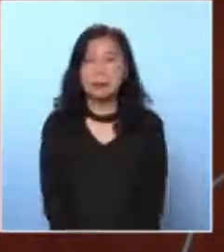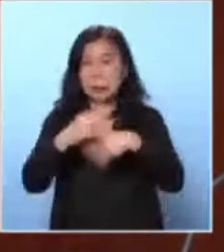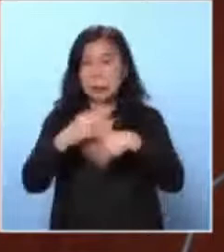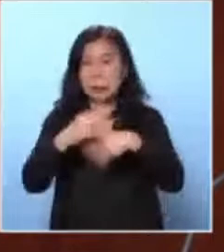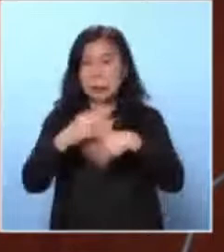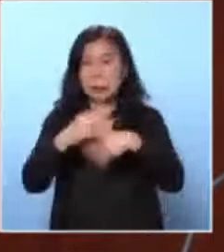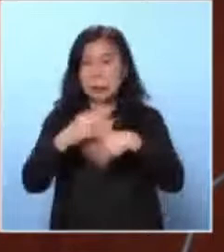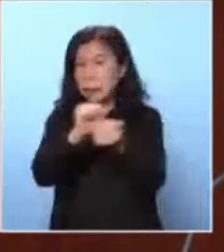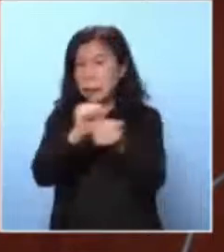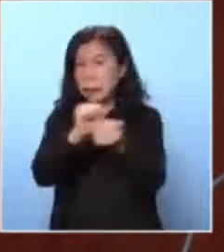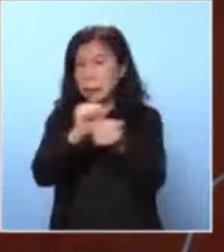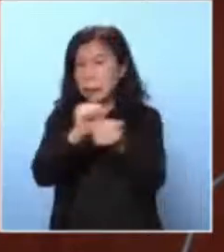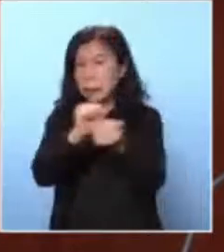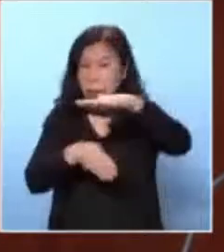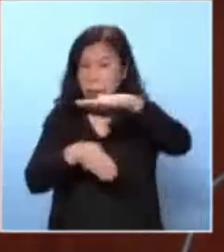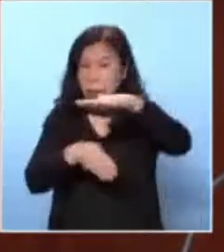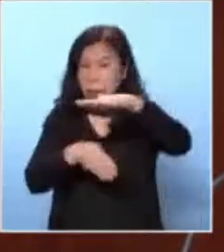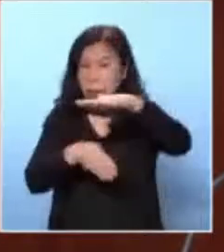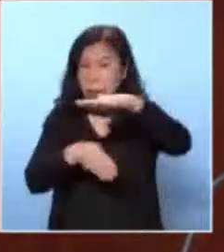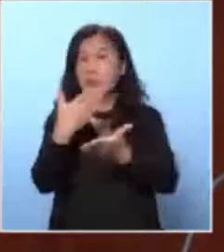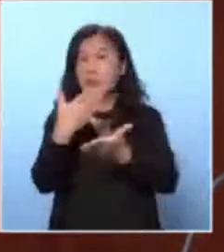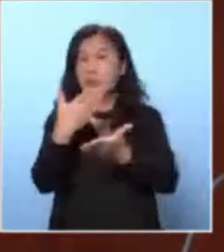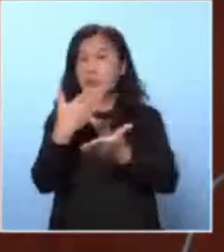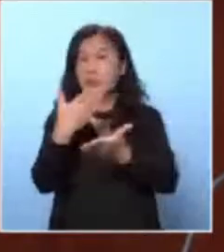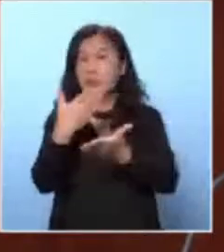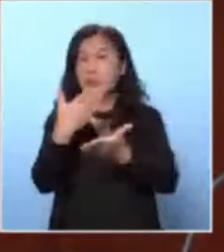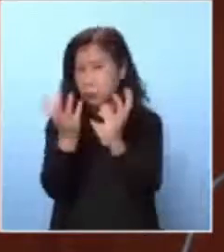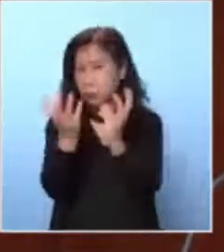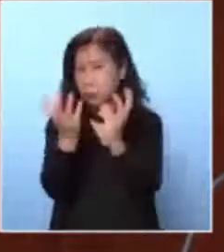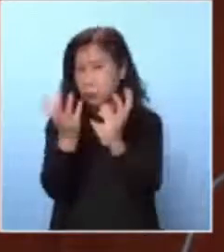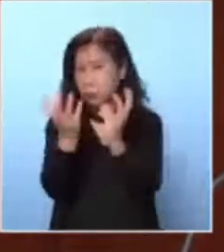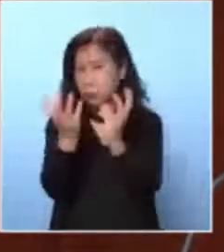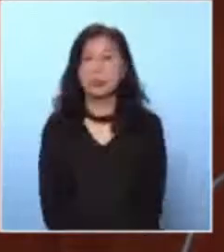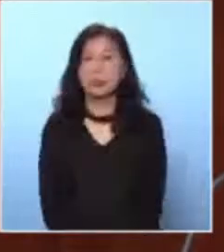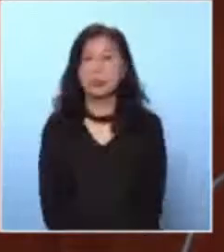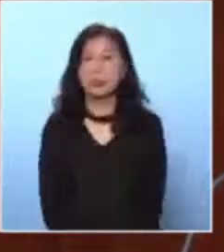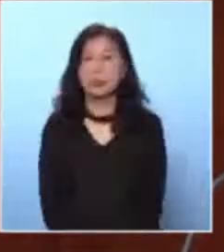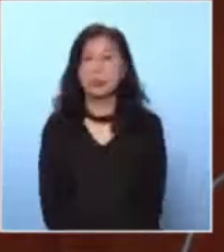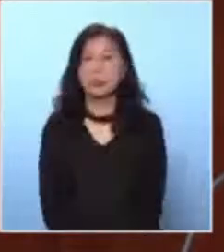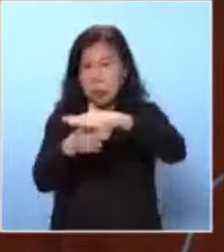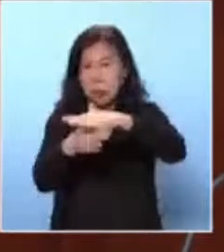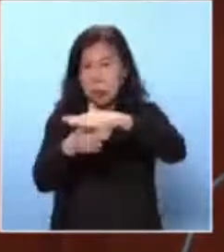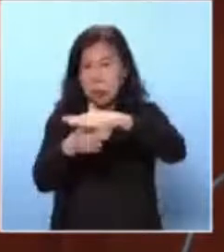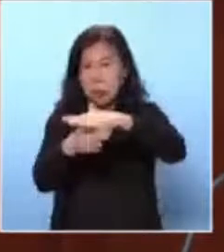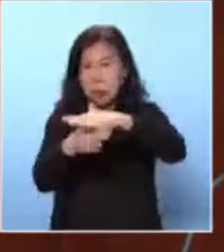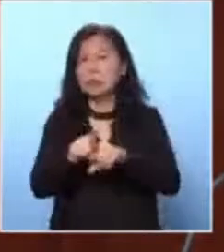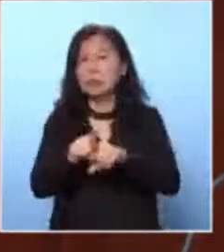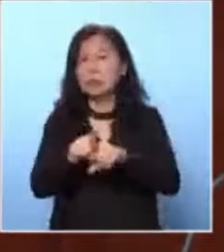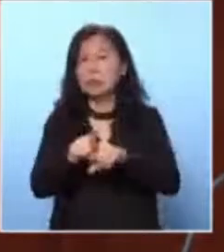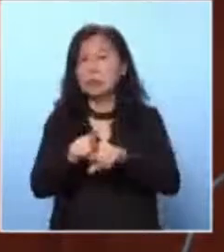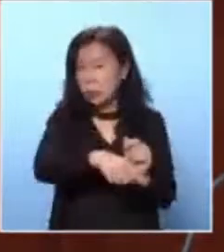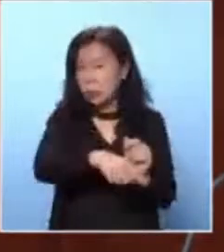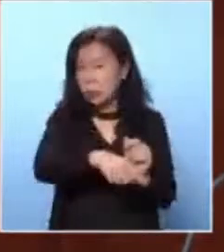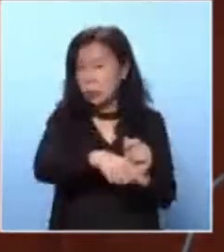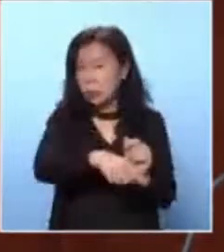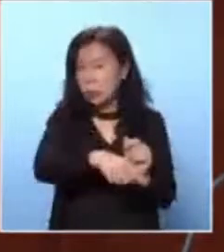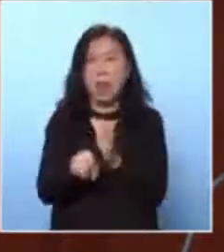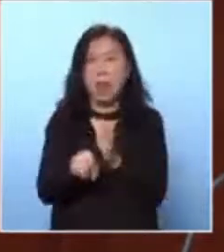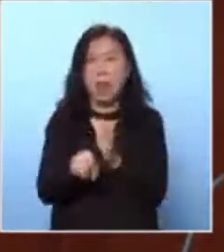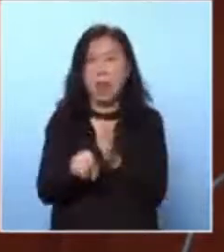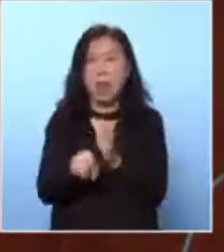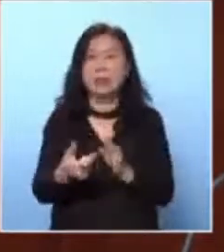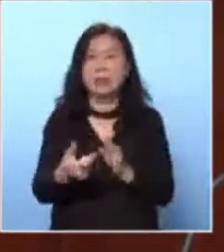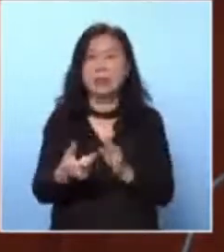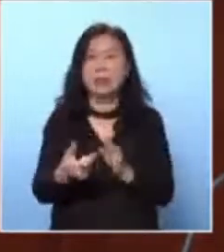Establish a task force on tackling the issue of subdivided units. The issue of SDUs stems from the